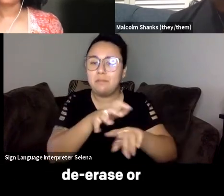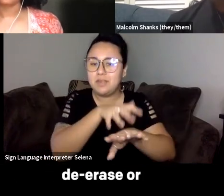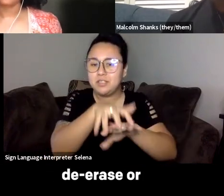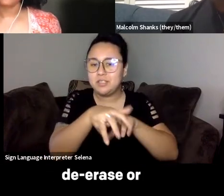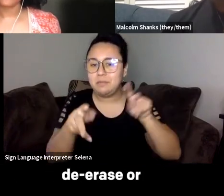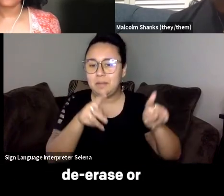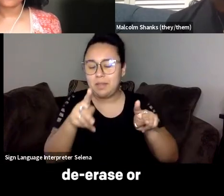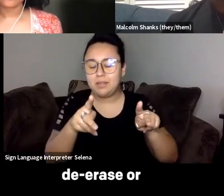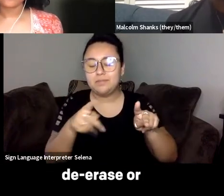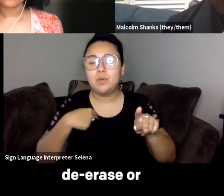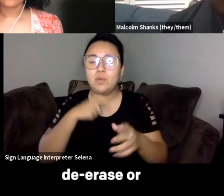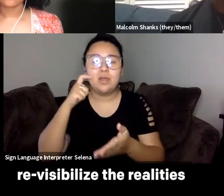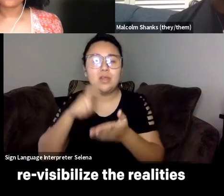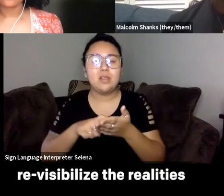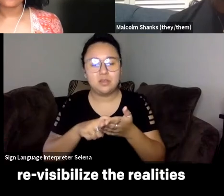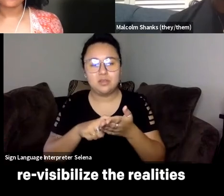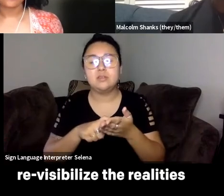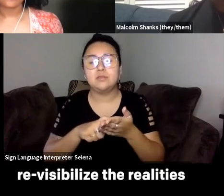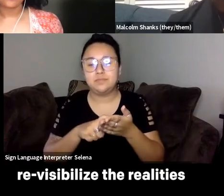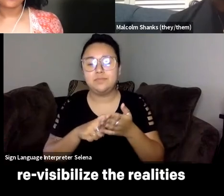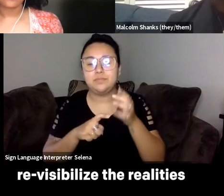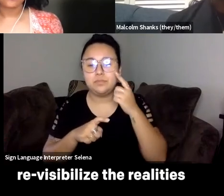we want to de-erase or